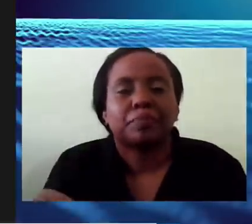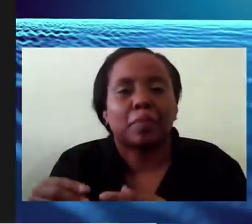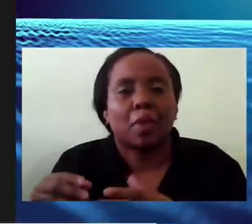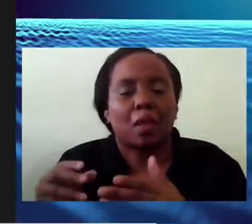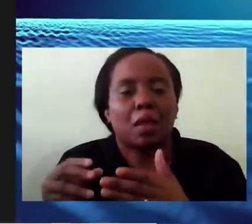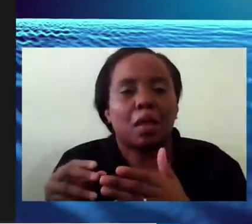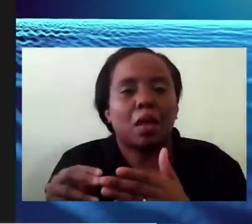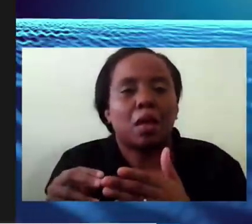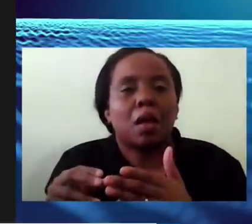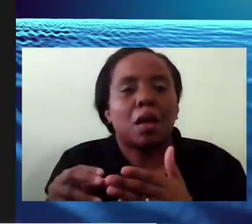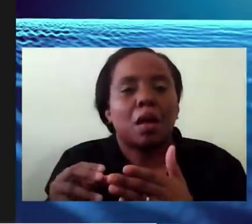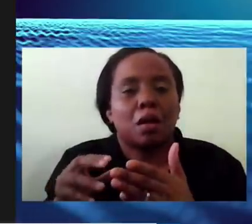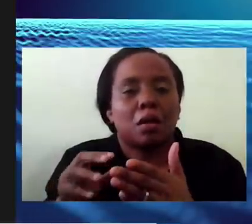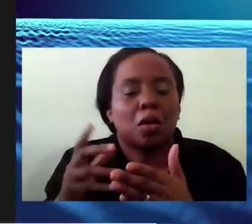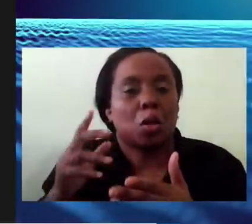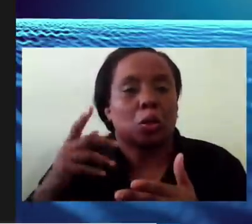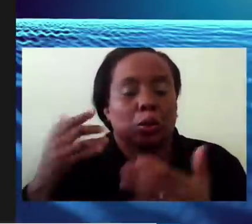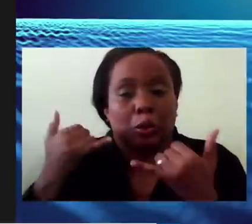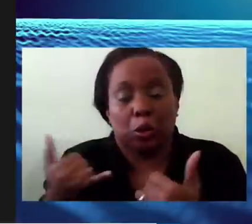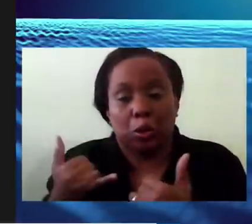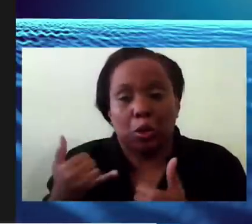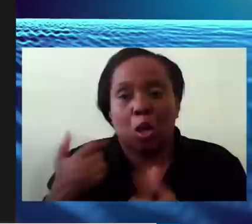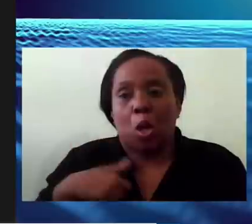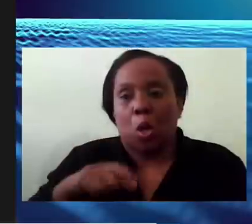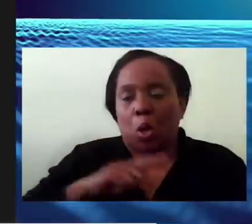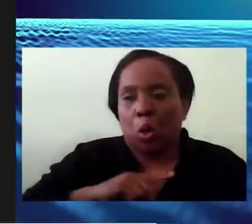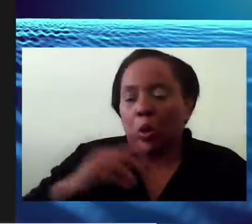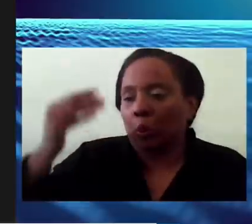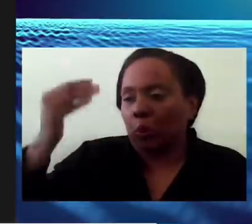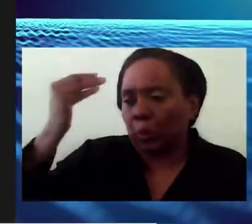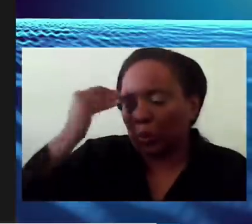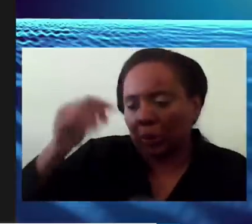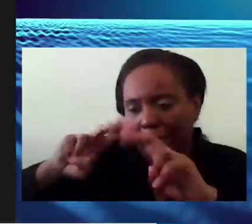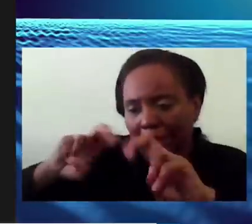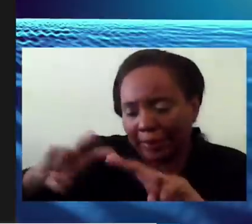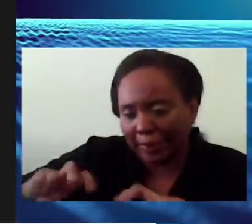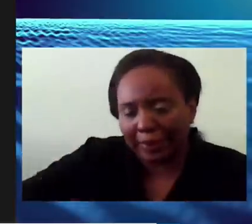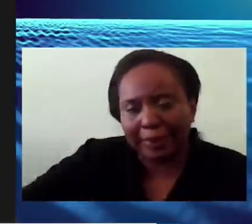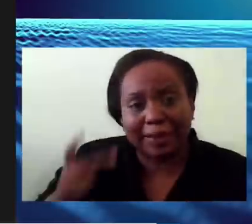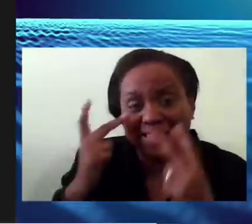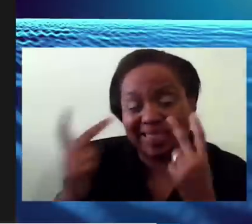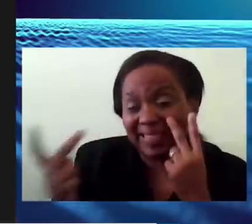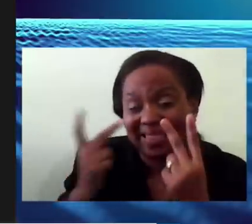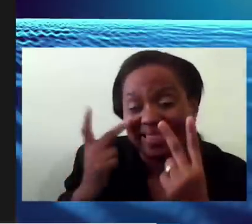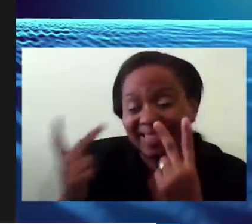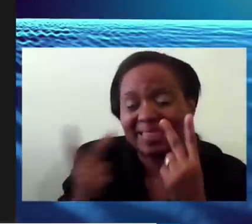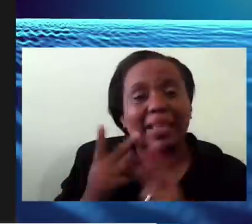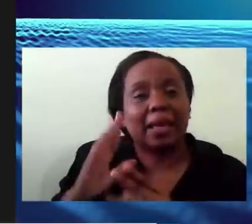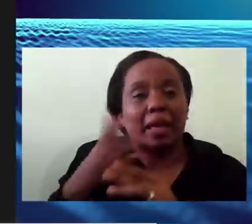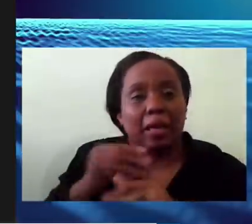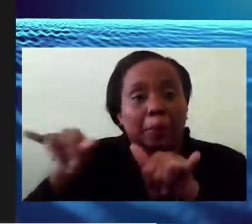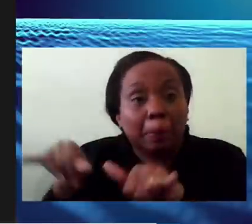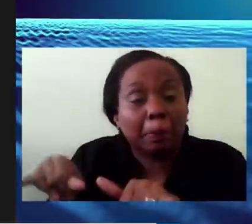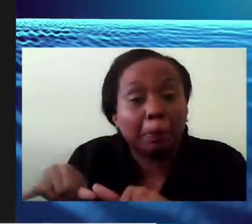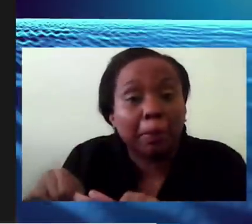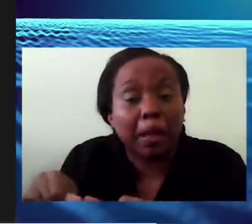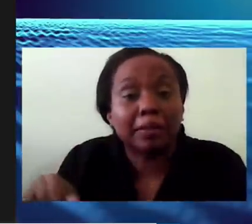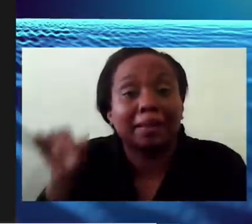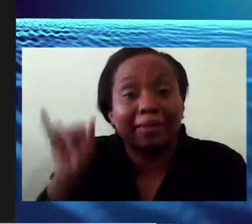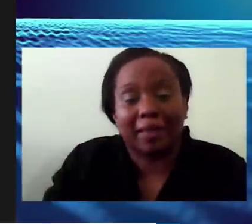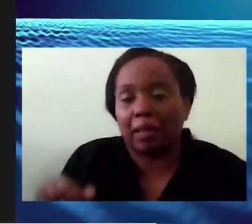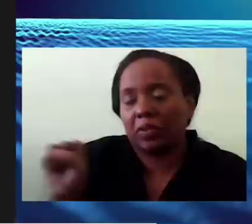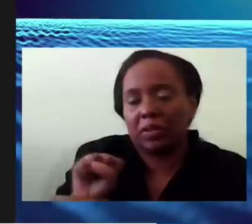have a ground base timeline of the SO2 flux. And this is just an additional tool in